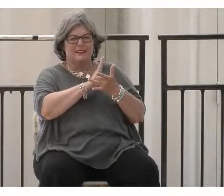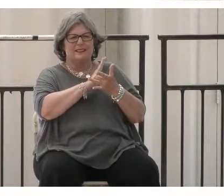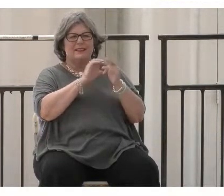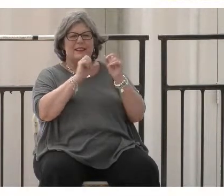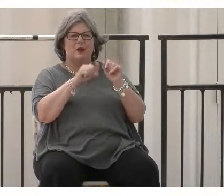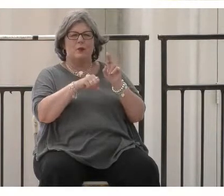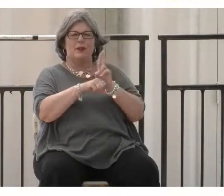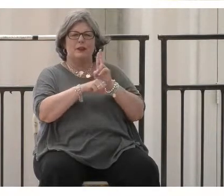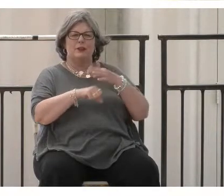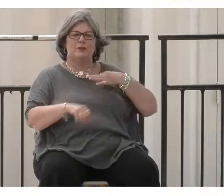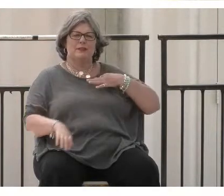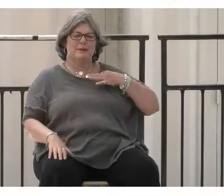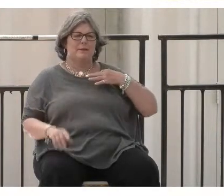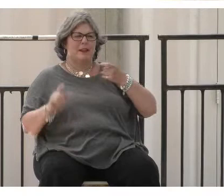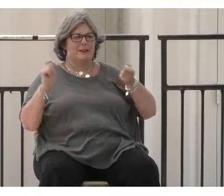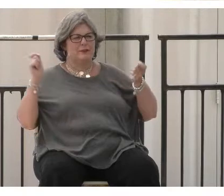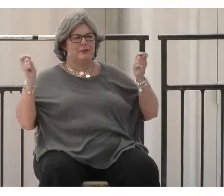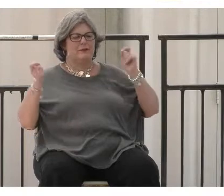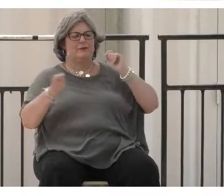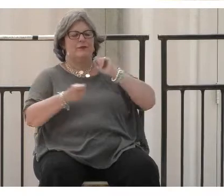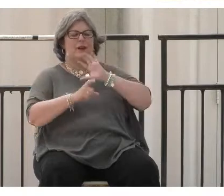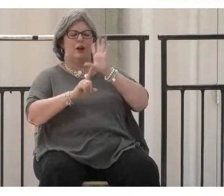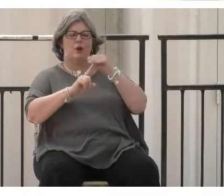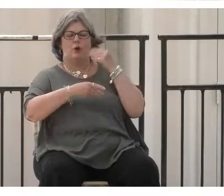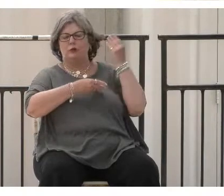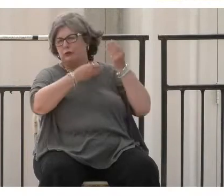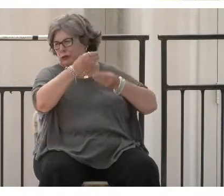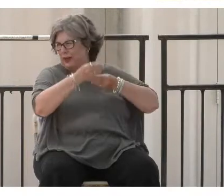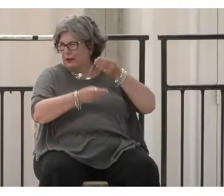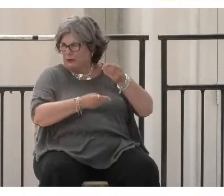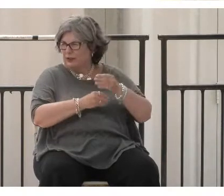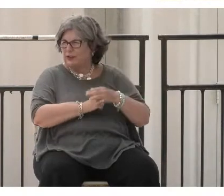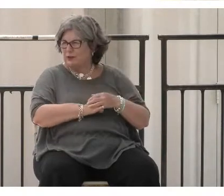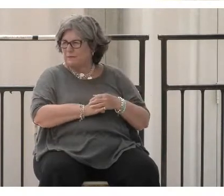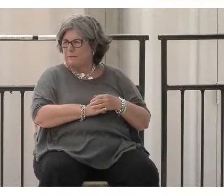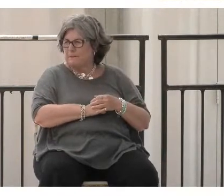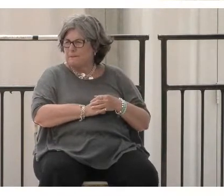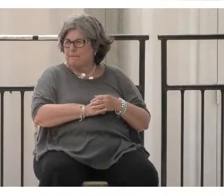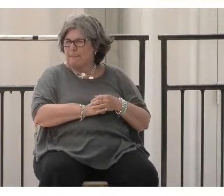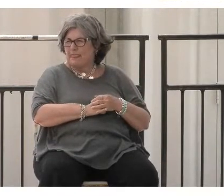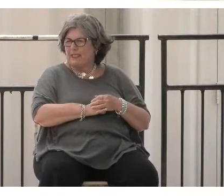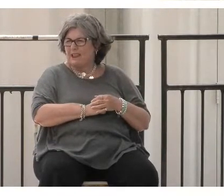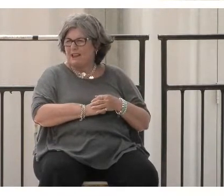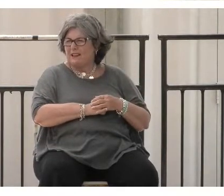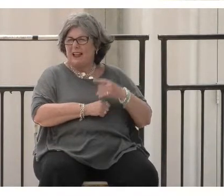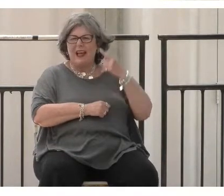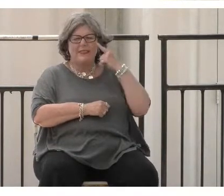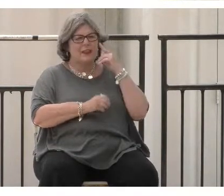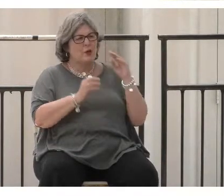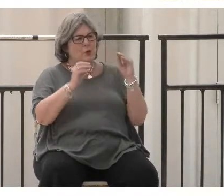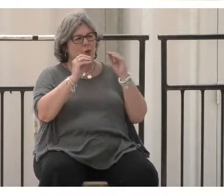to transform cultural heritage. And I think we need more of this